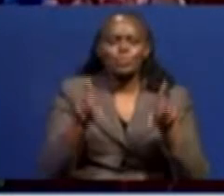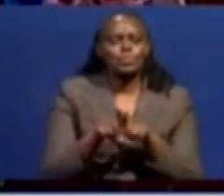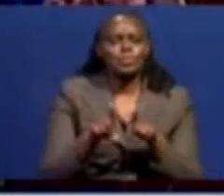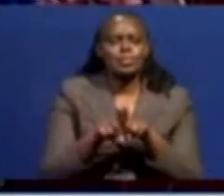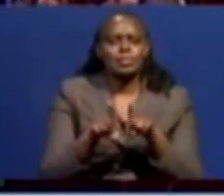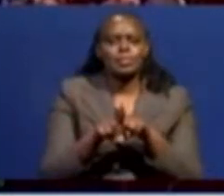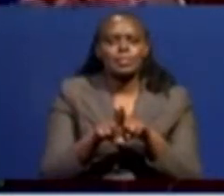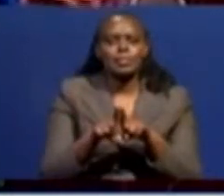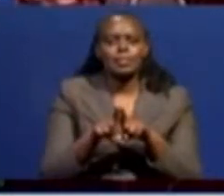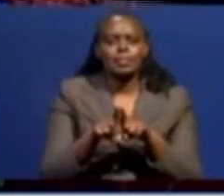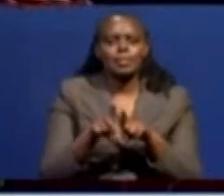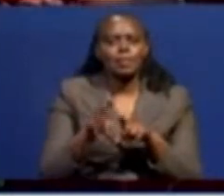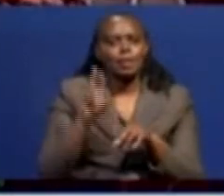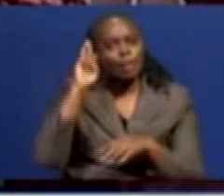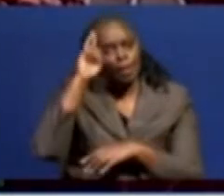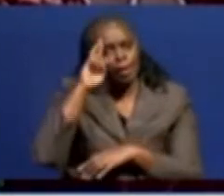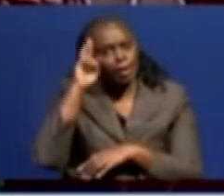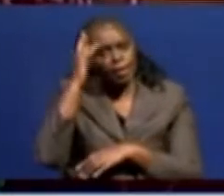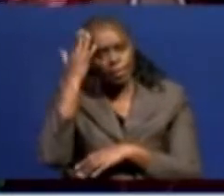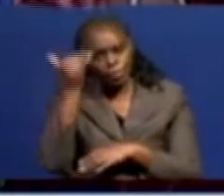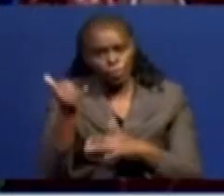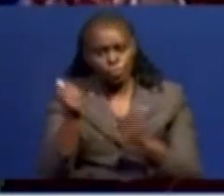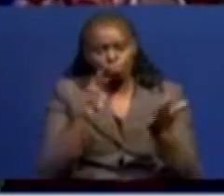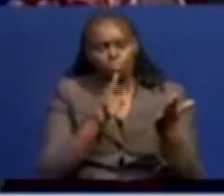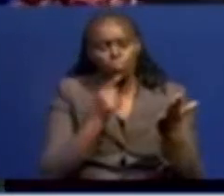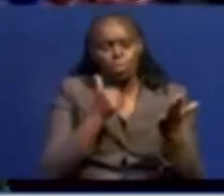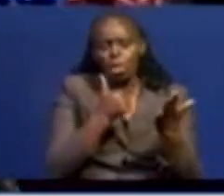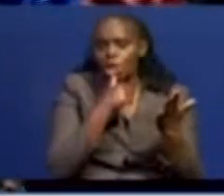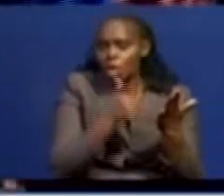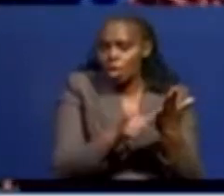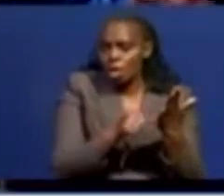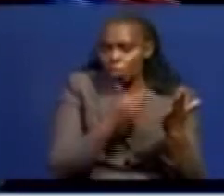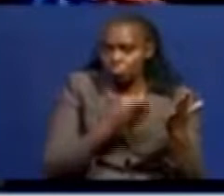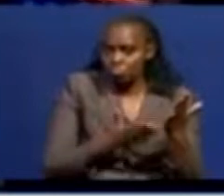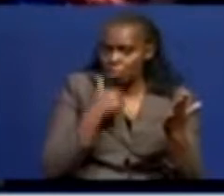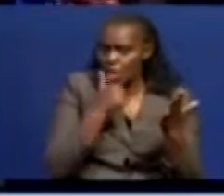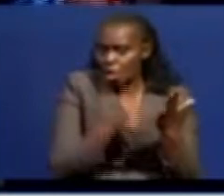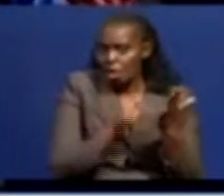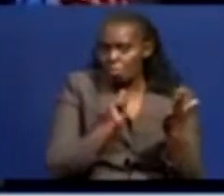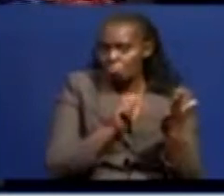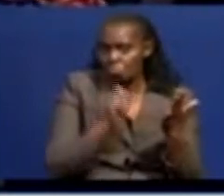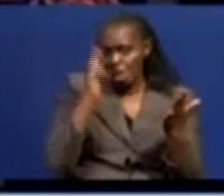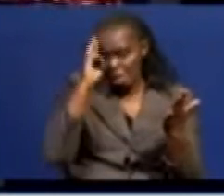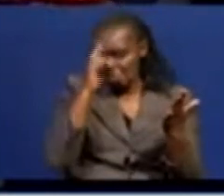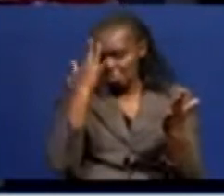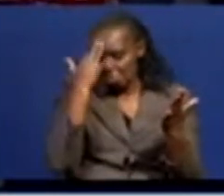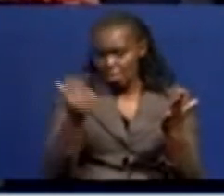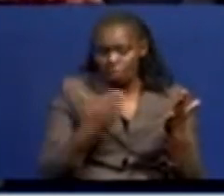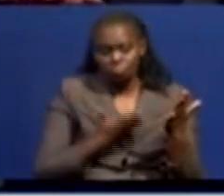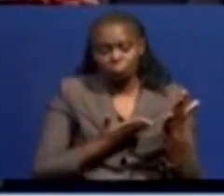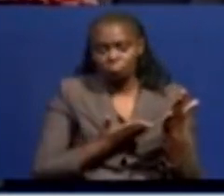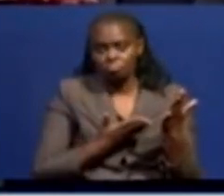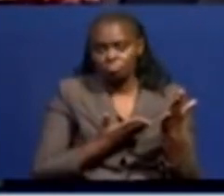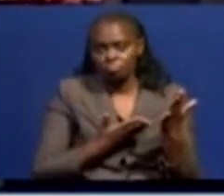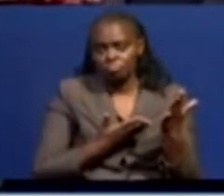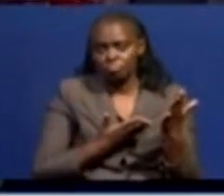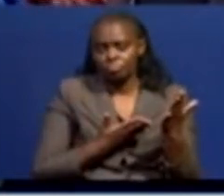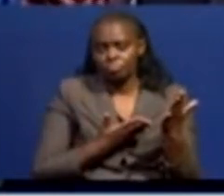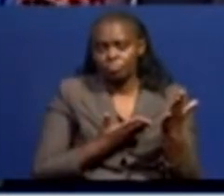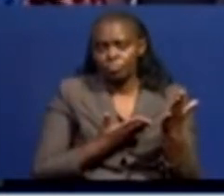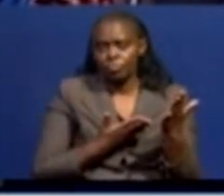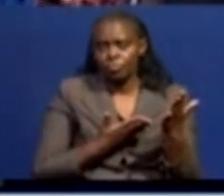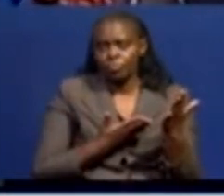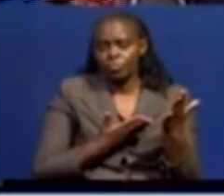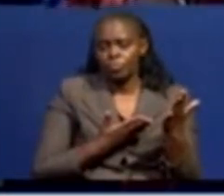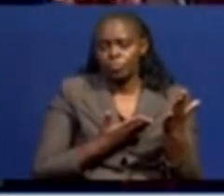same issues. What were the reasons contained in the said letter? What were the reasons for her revocation?